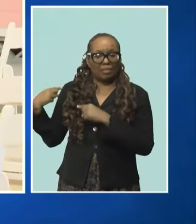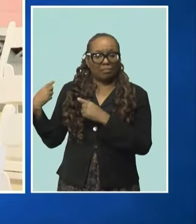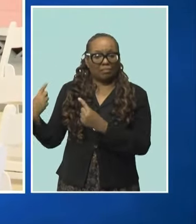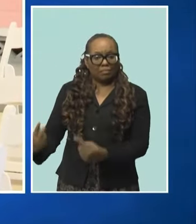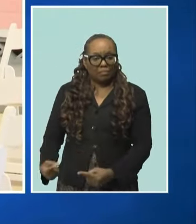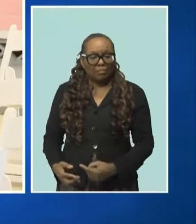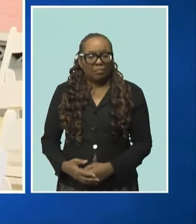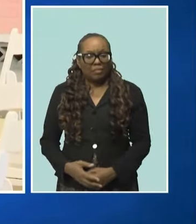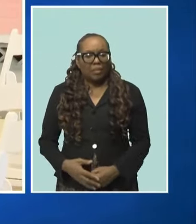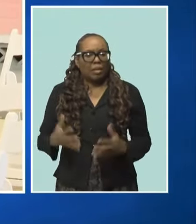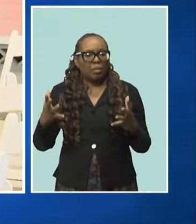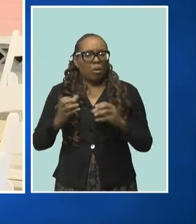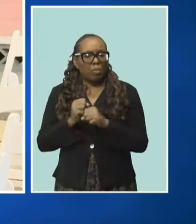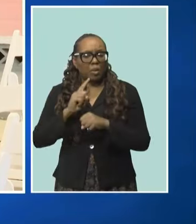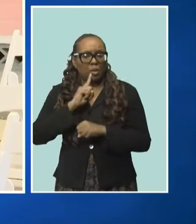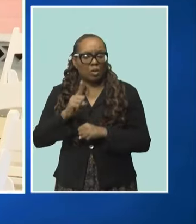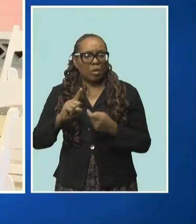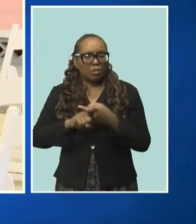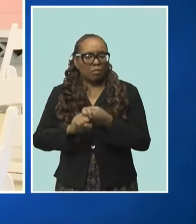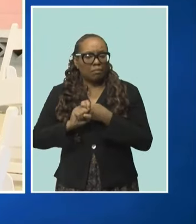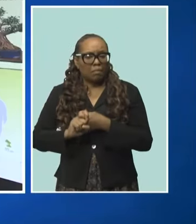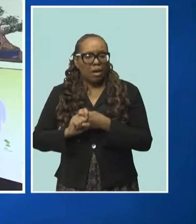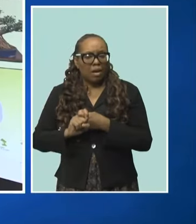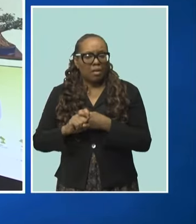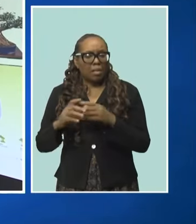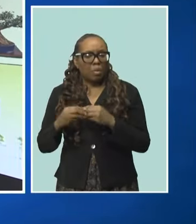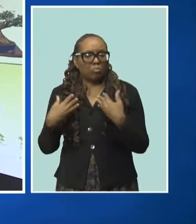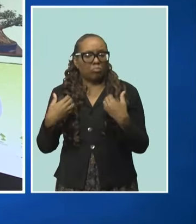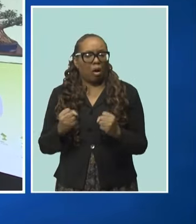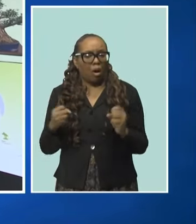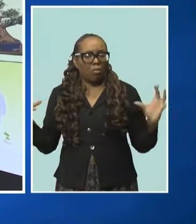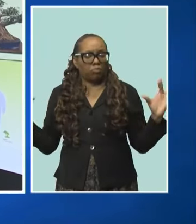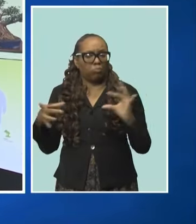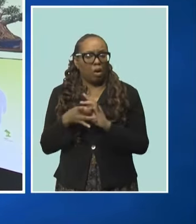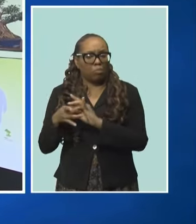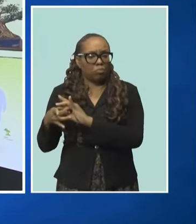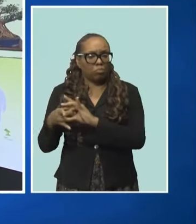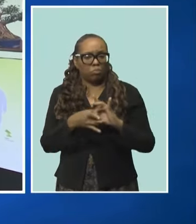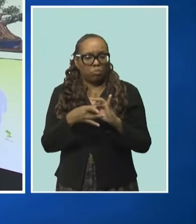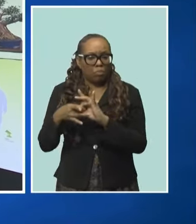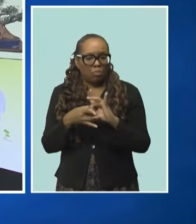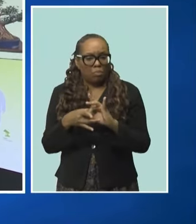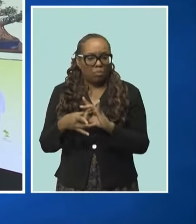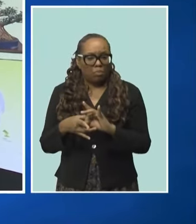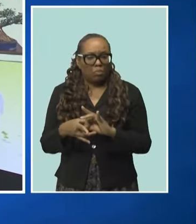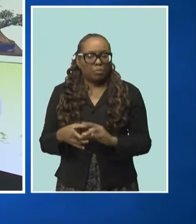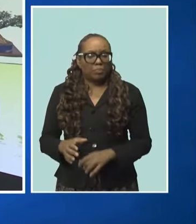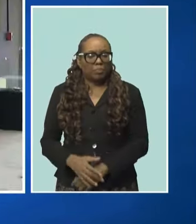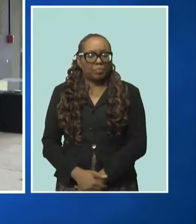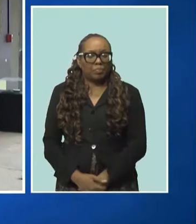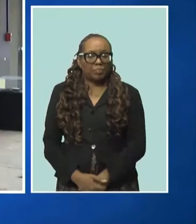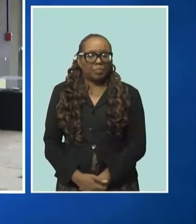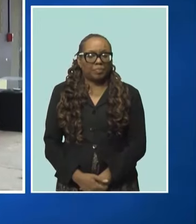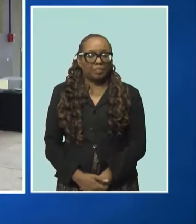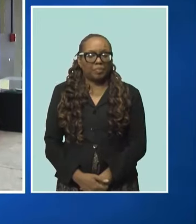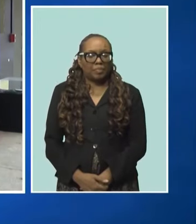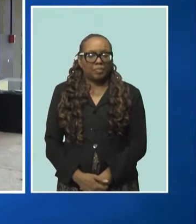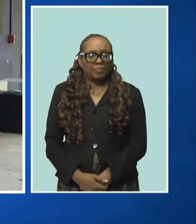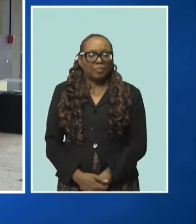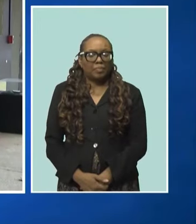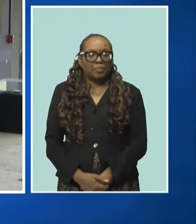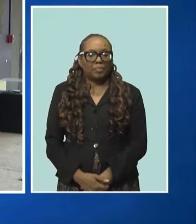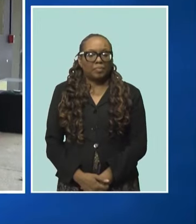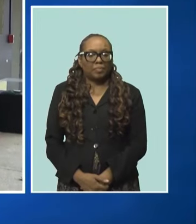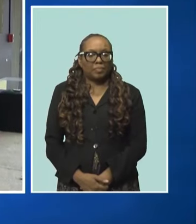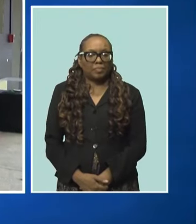since 1967, and the embassy was intensifying efforts to CARICOM Friendship Year 2024 a